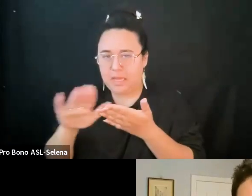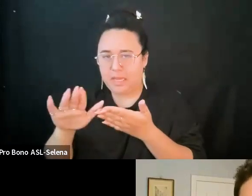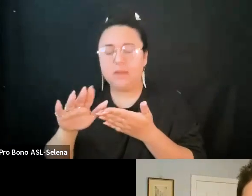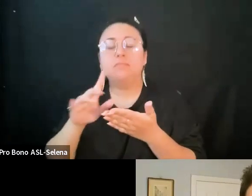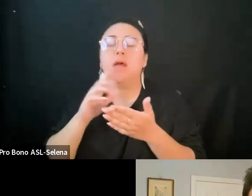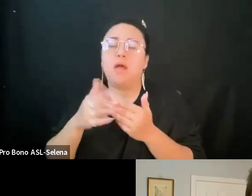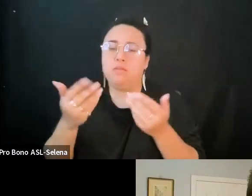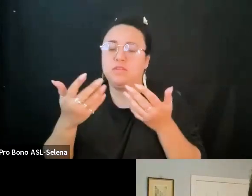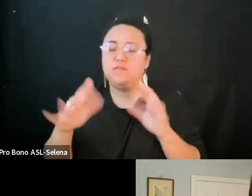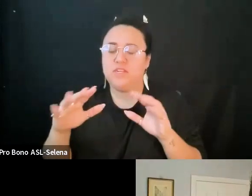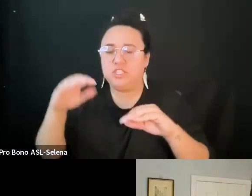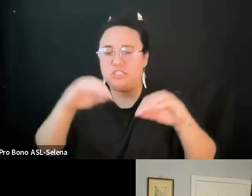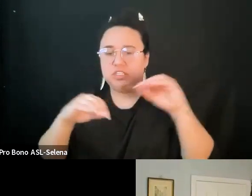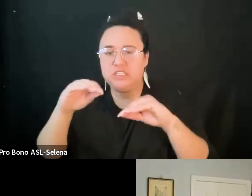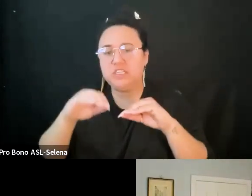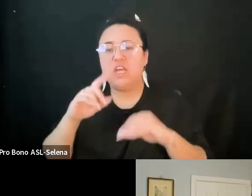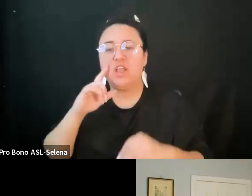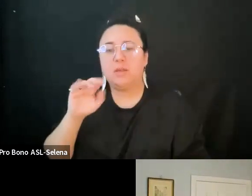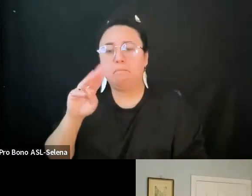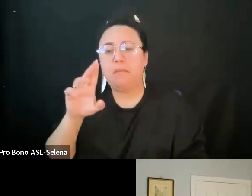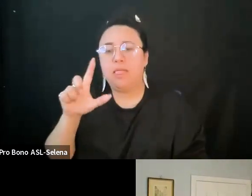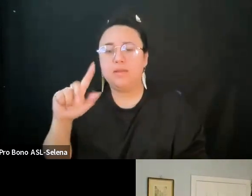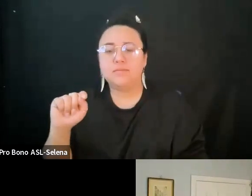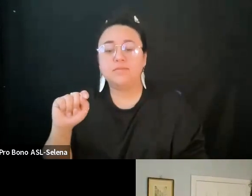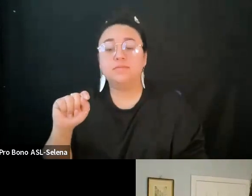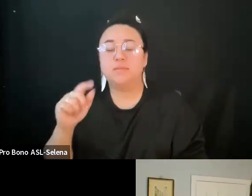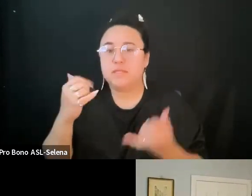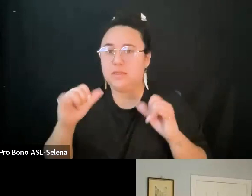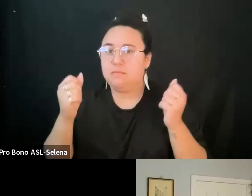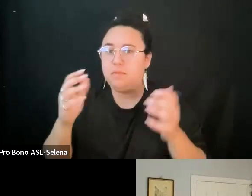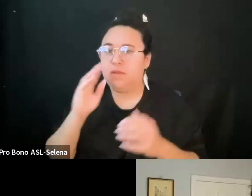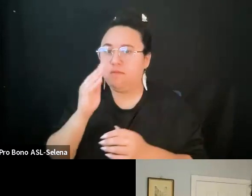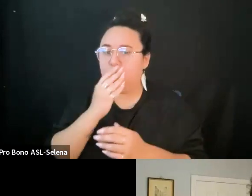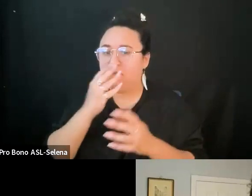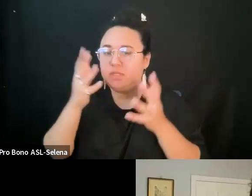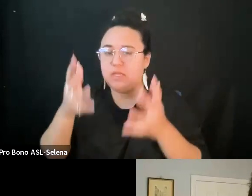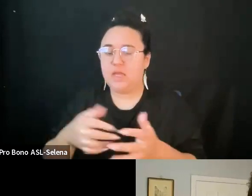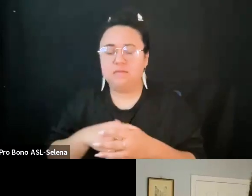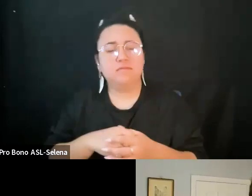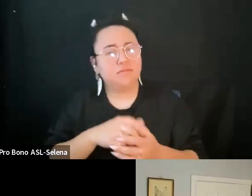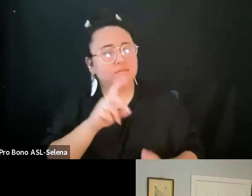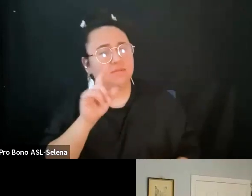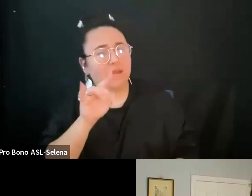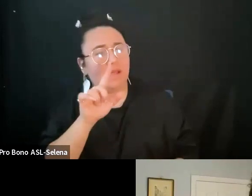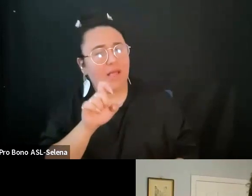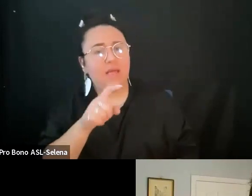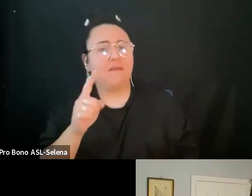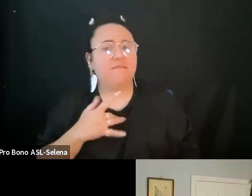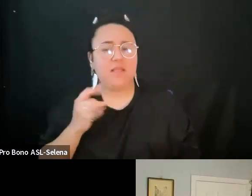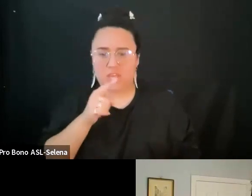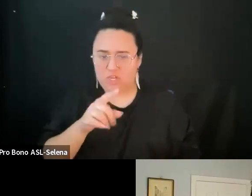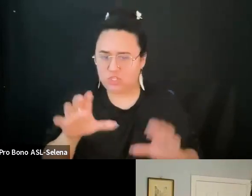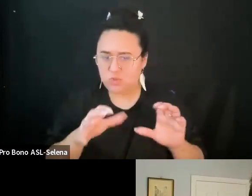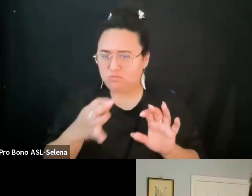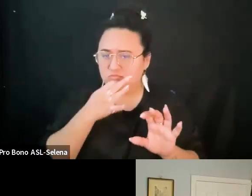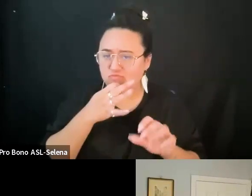done. It's incredible. And I still have a lot of flowers left. Danielle, you're doing this. I think this is incredible. I kind of want to use it.